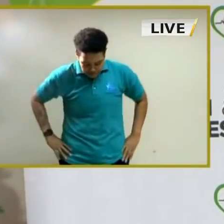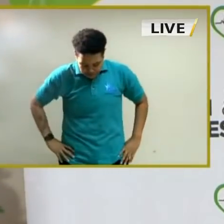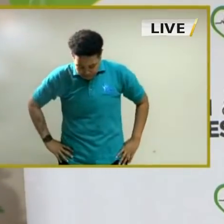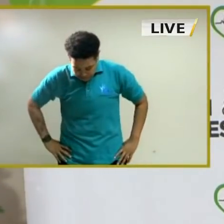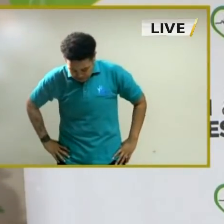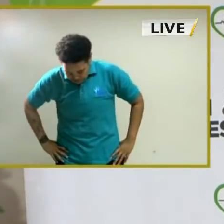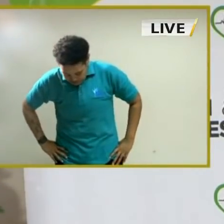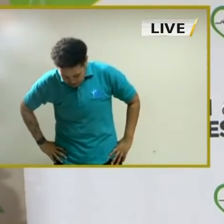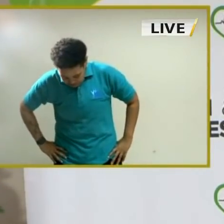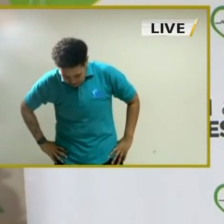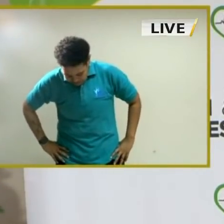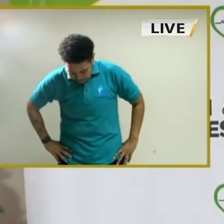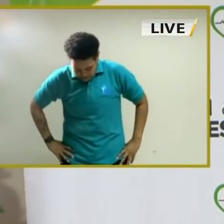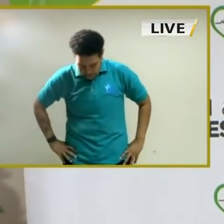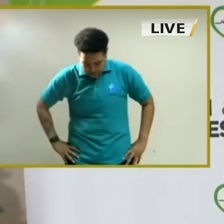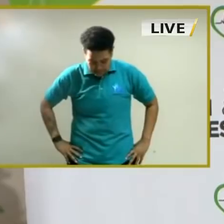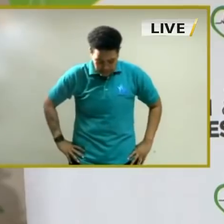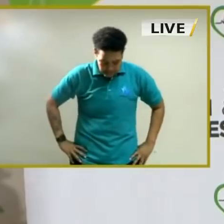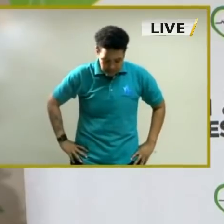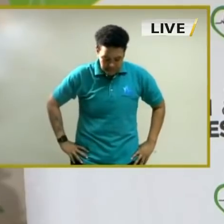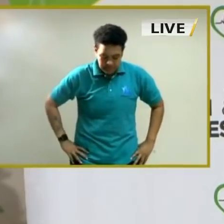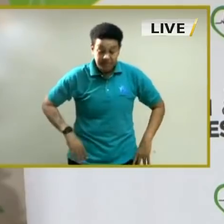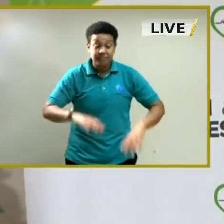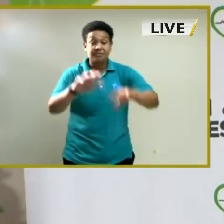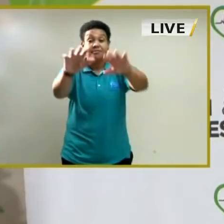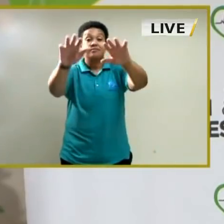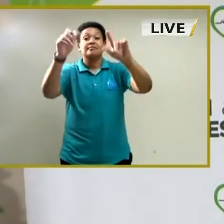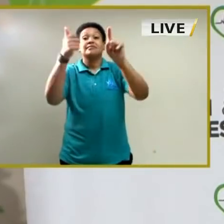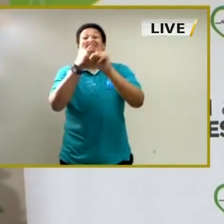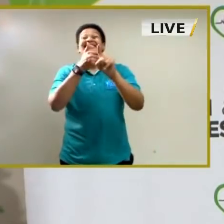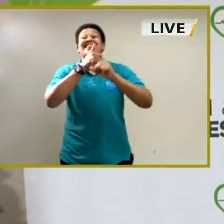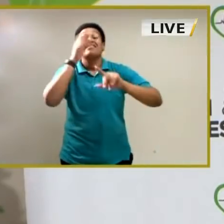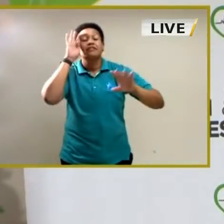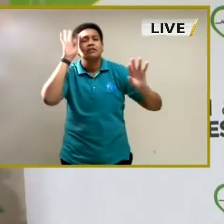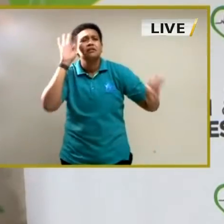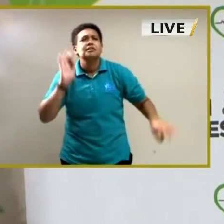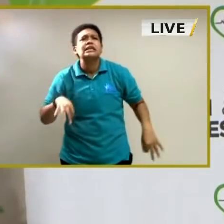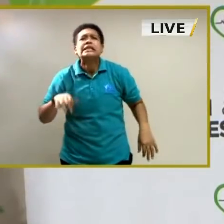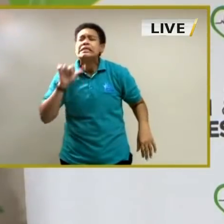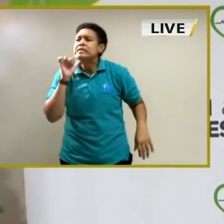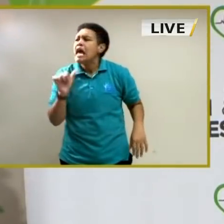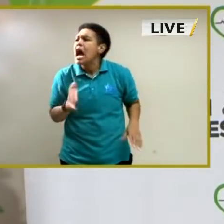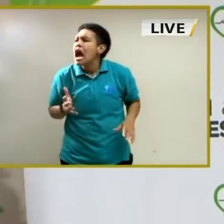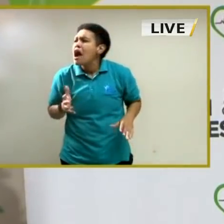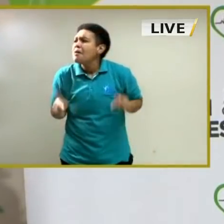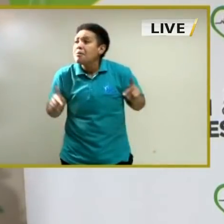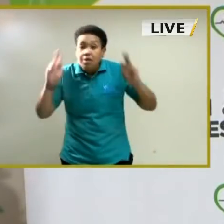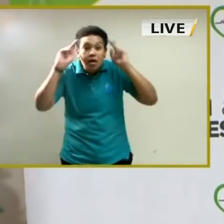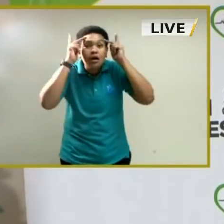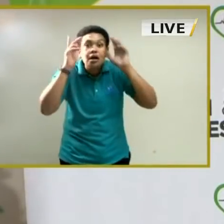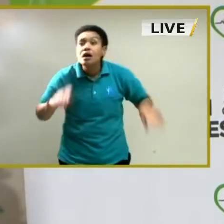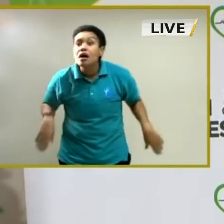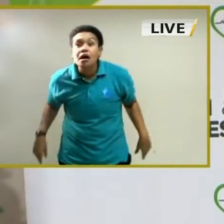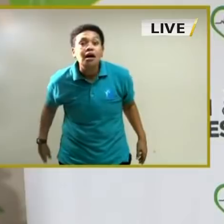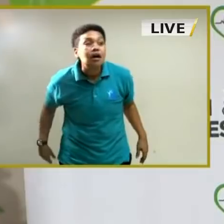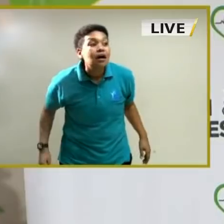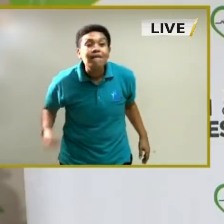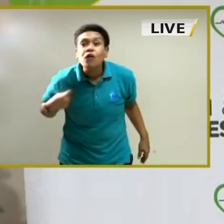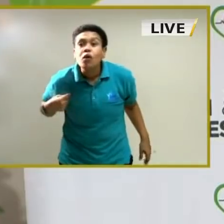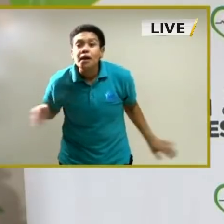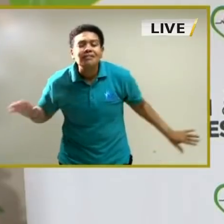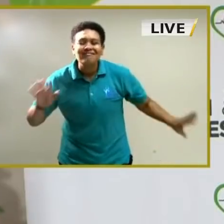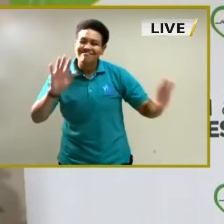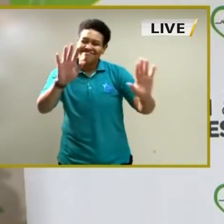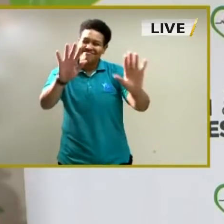The conclusion is not to raise unnecessary alarm, but it is